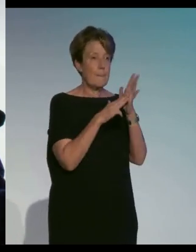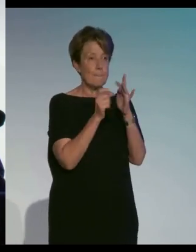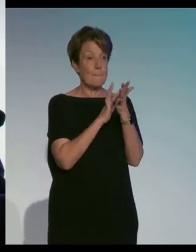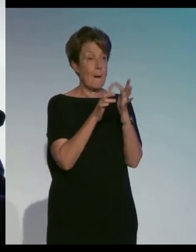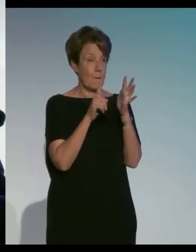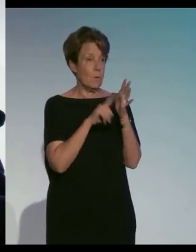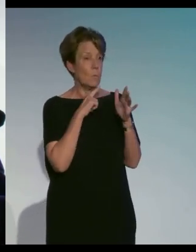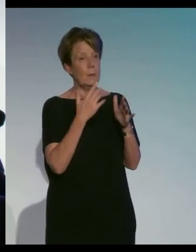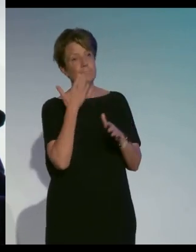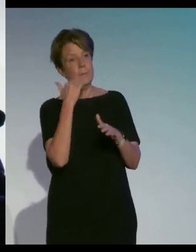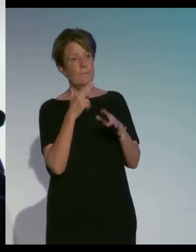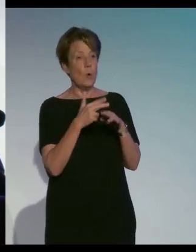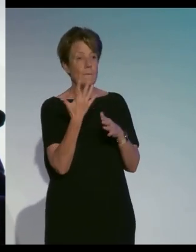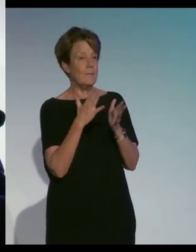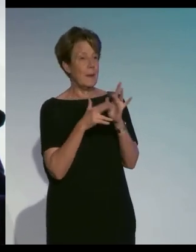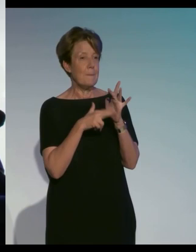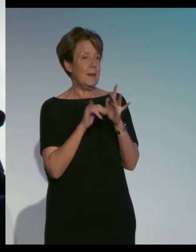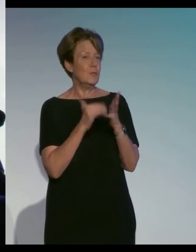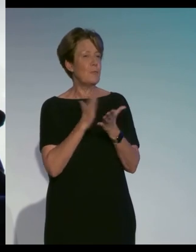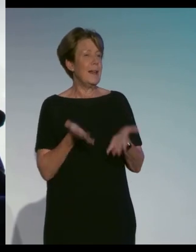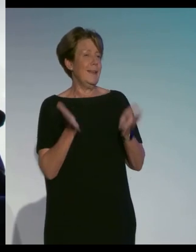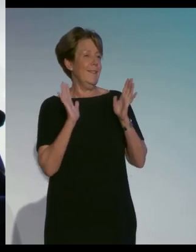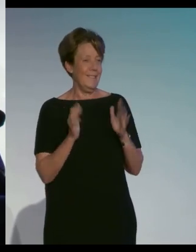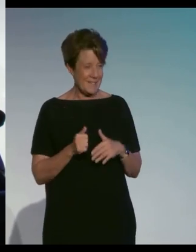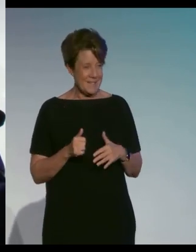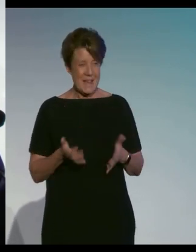15 minutes. Or however long you like,